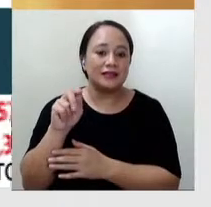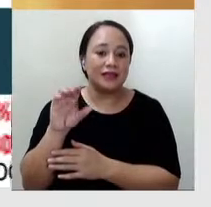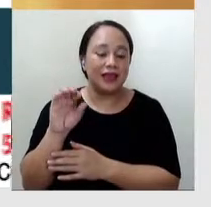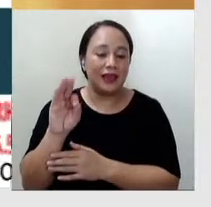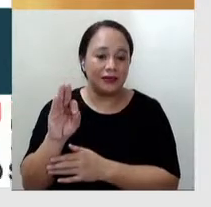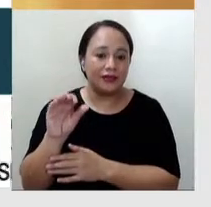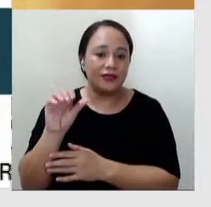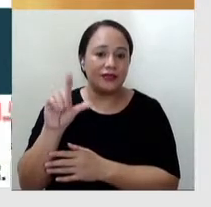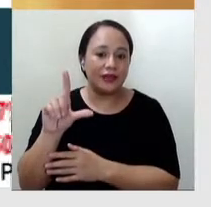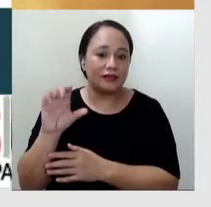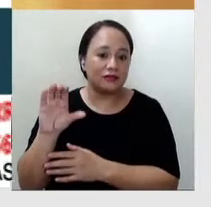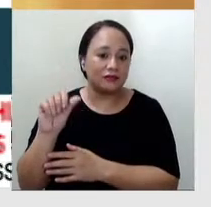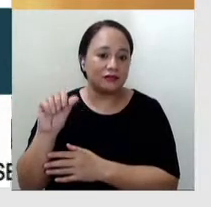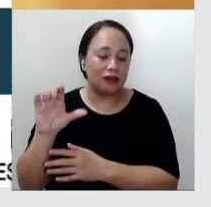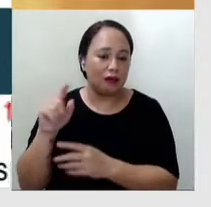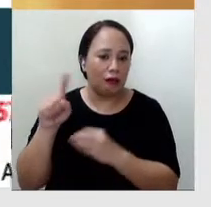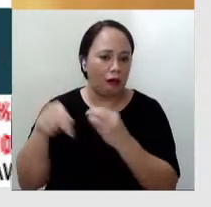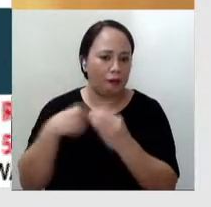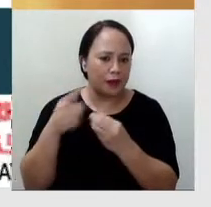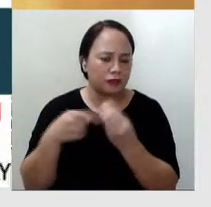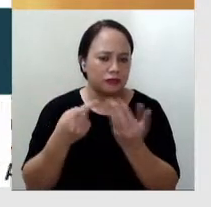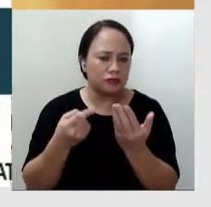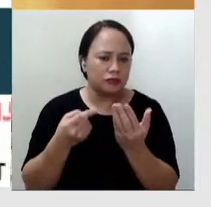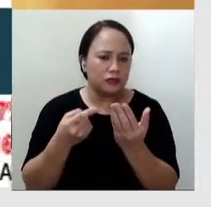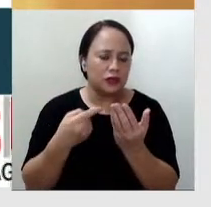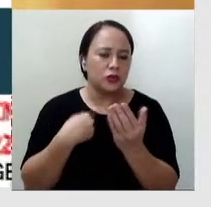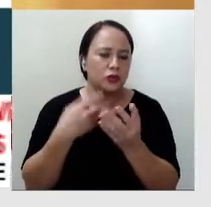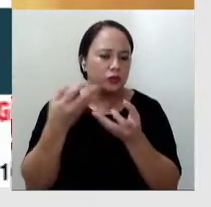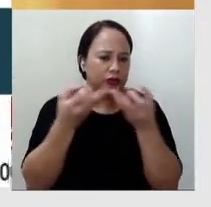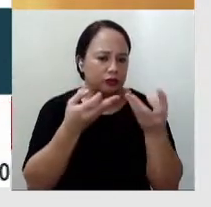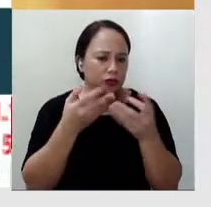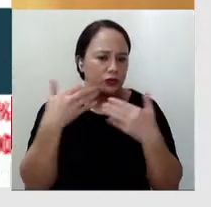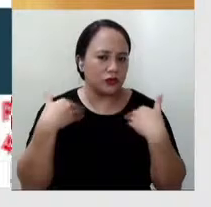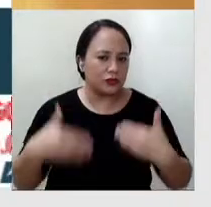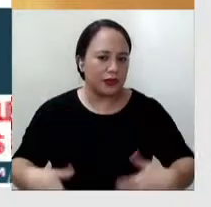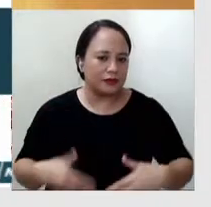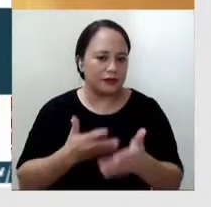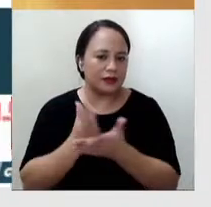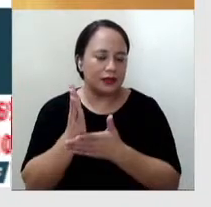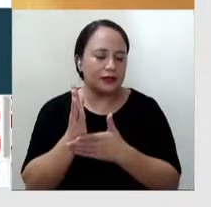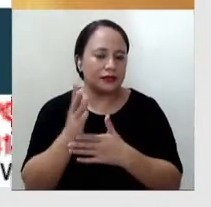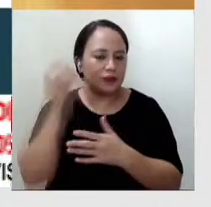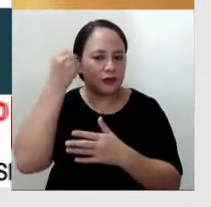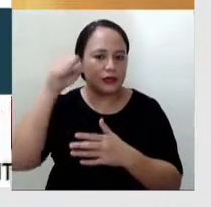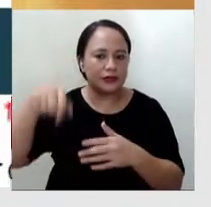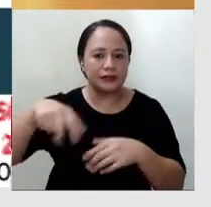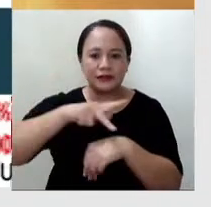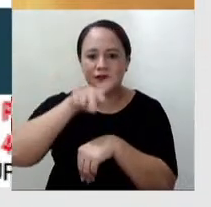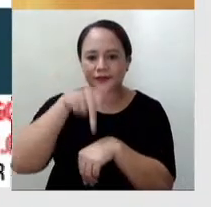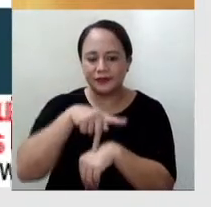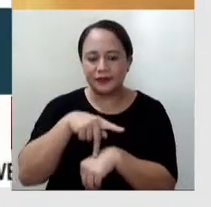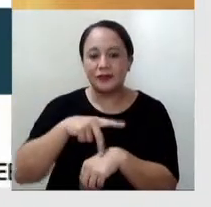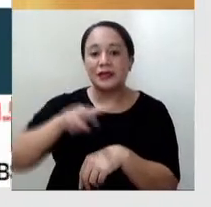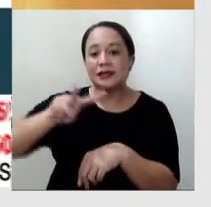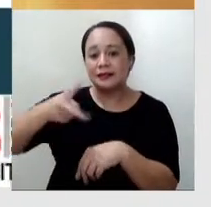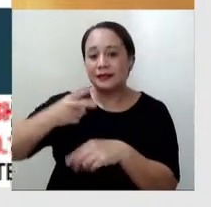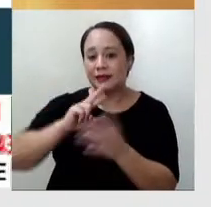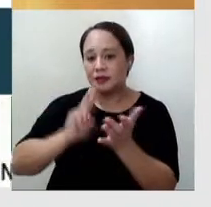are being used structurally to facilitate human rights violations in the Philippines. Mm-hmm. Now, the second